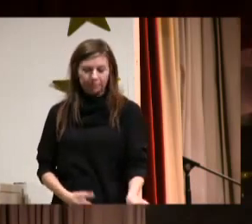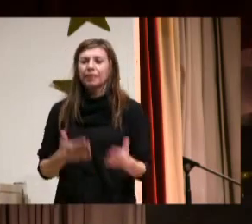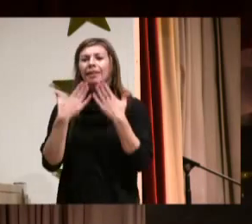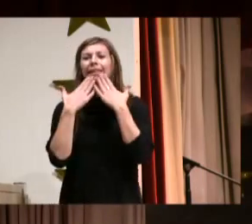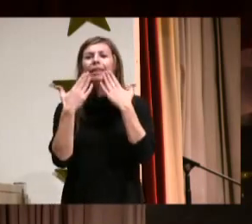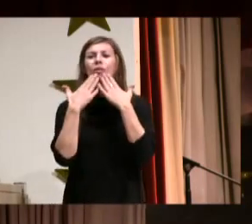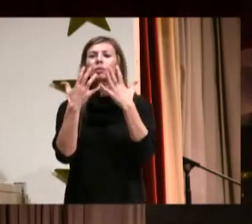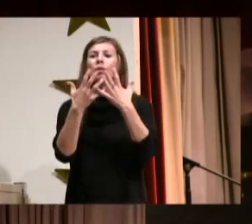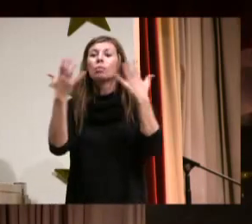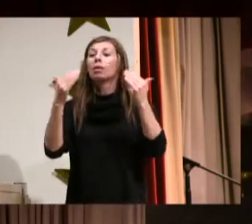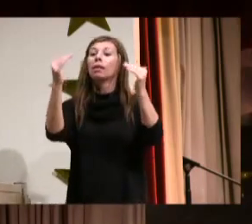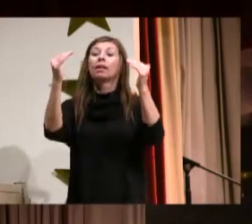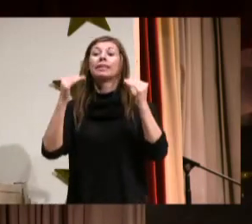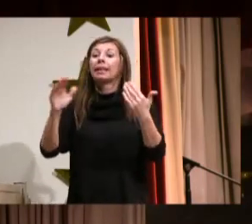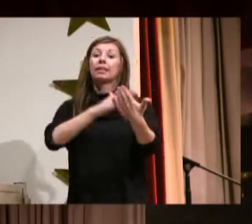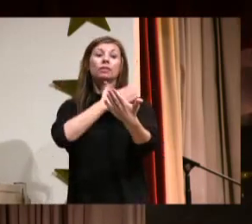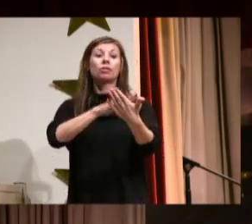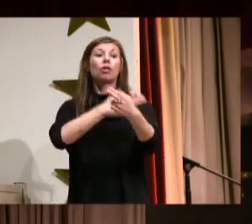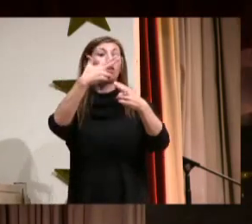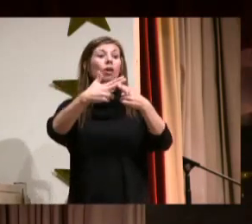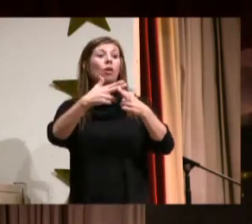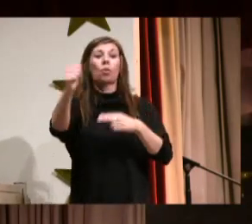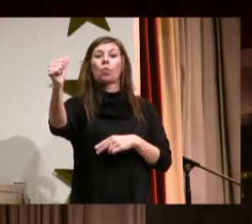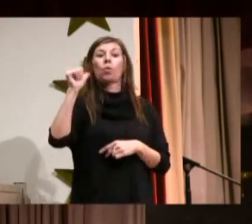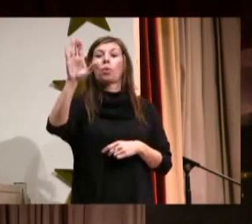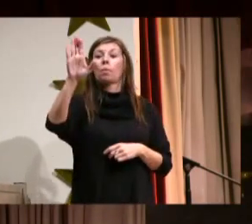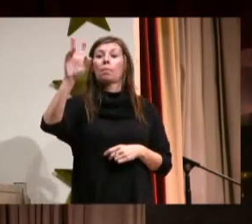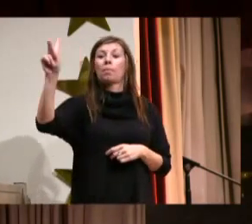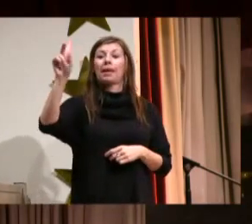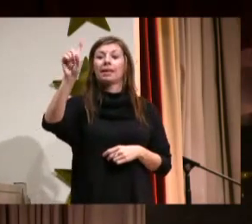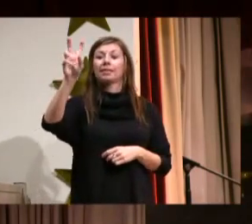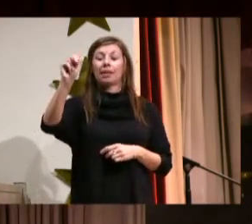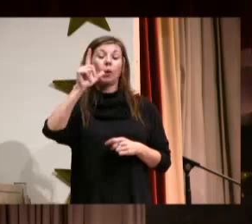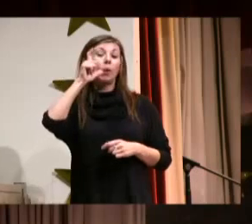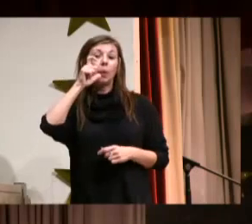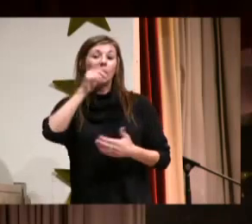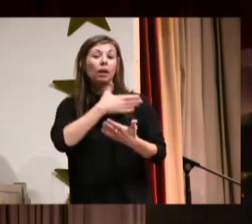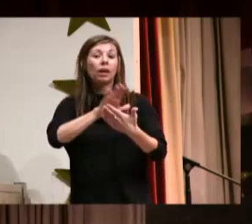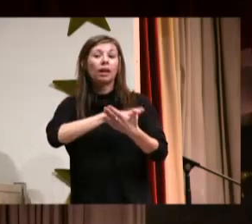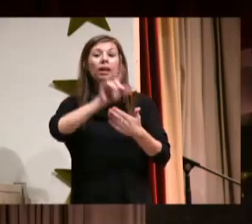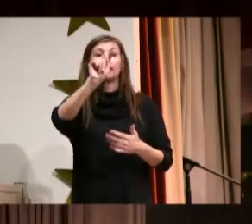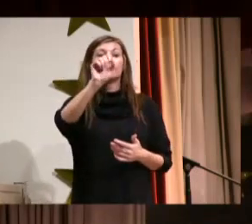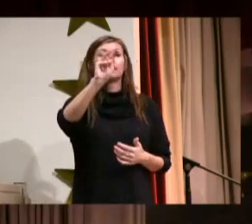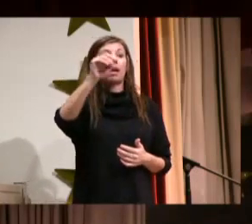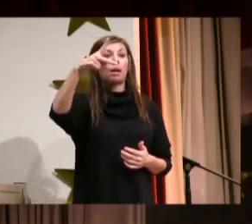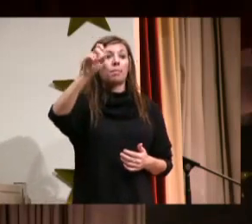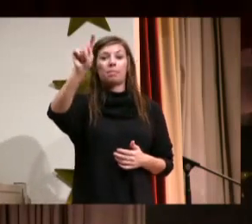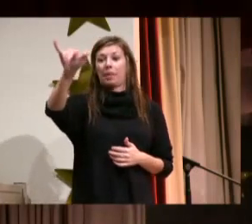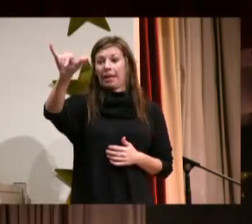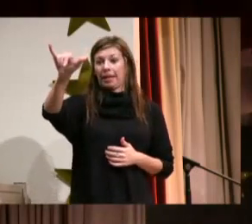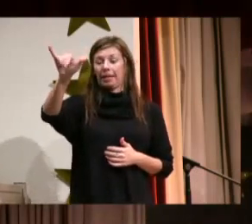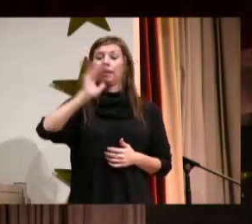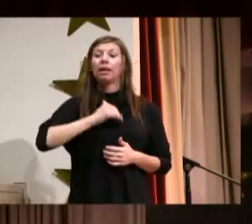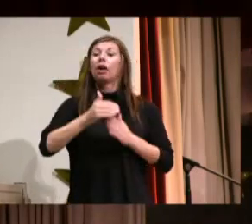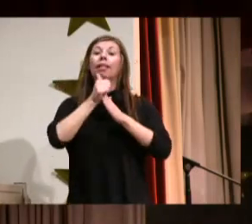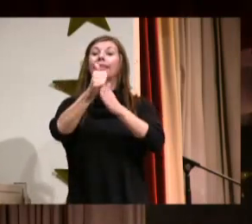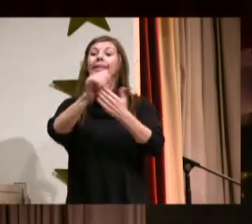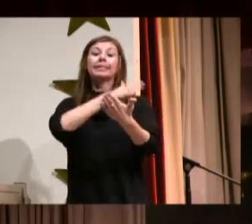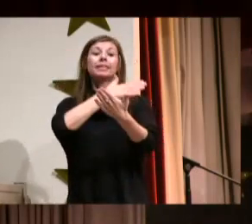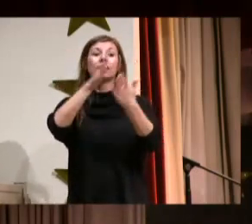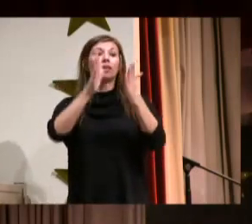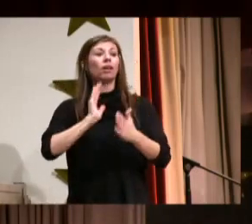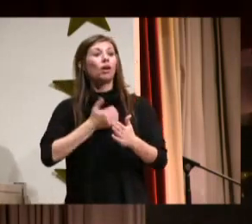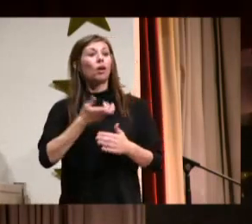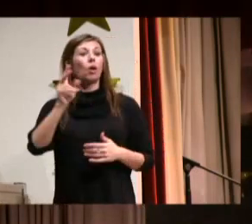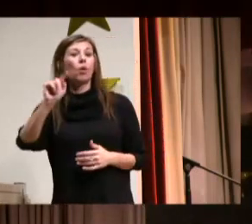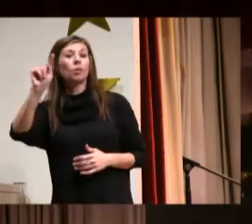So much. Our next song is called Won't Back Down by Tom Petty, and our lead singer is our very